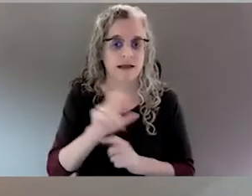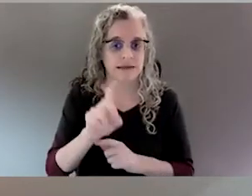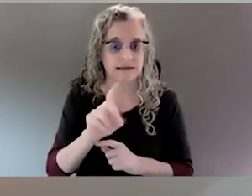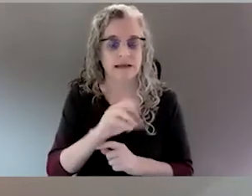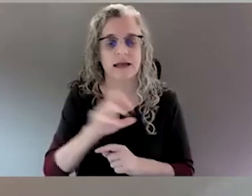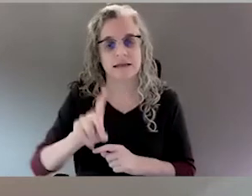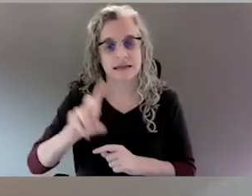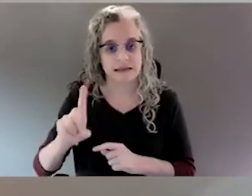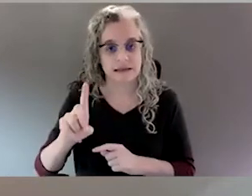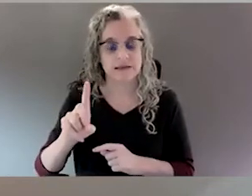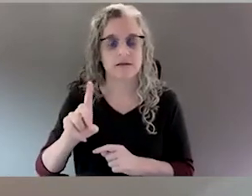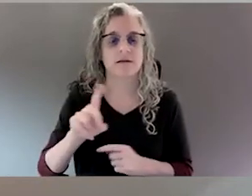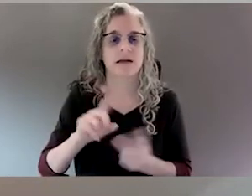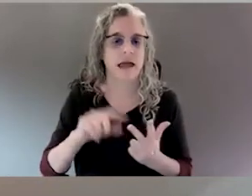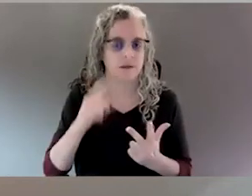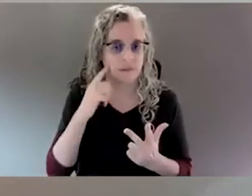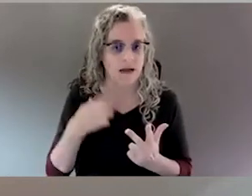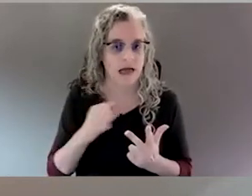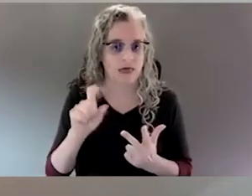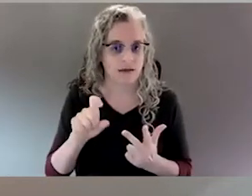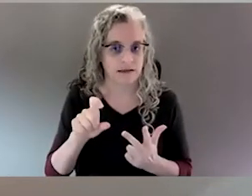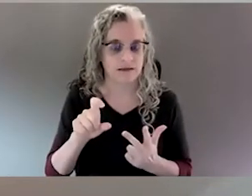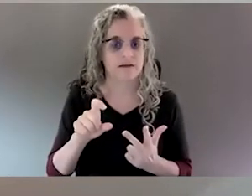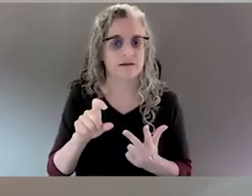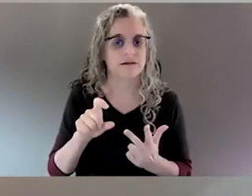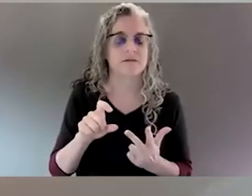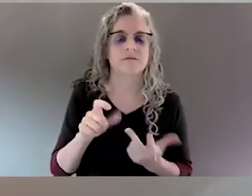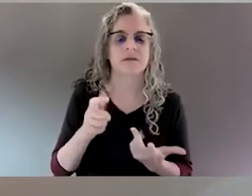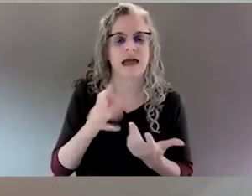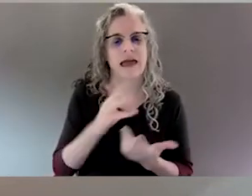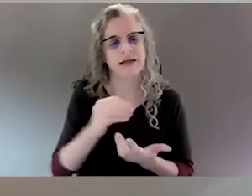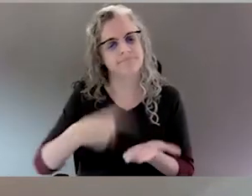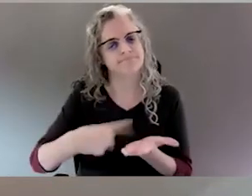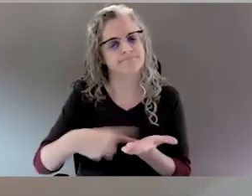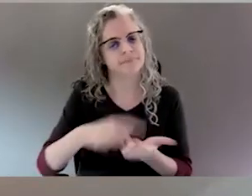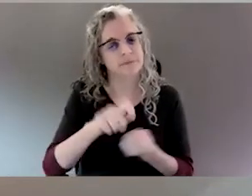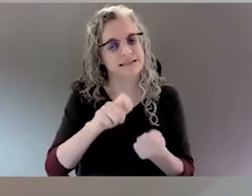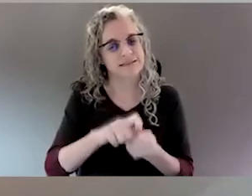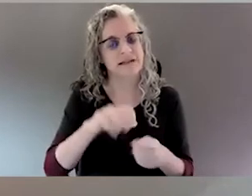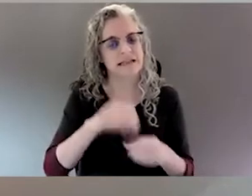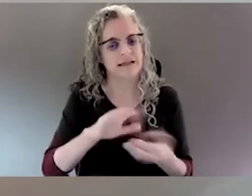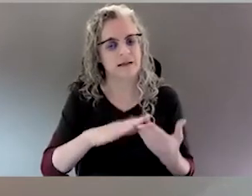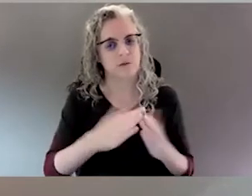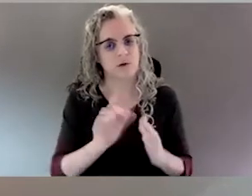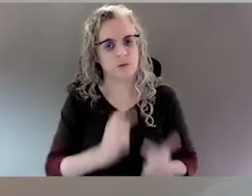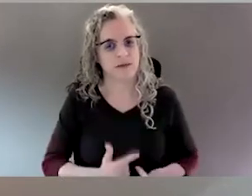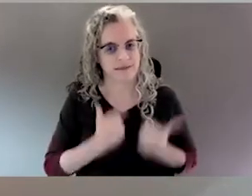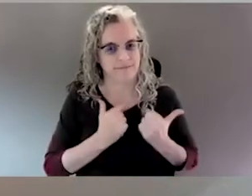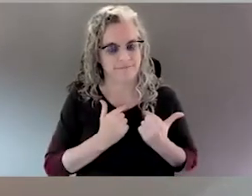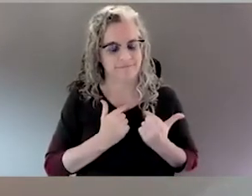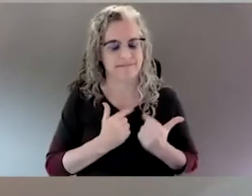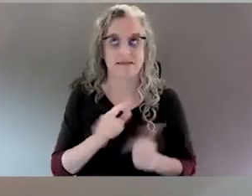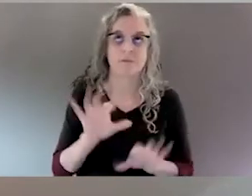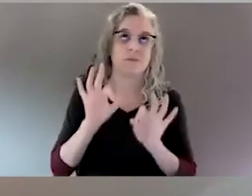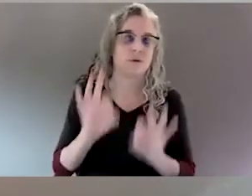health needs, really looking at that within the context of the communities in which they live. And so I would like for Joan